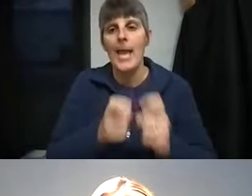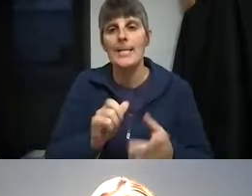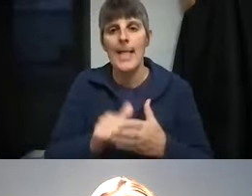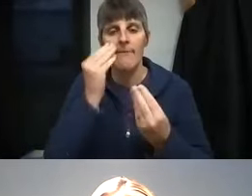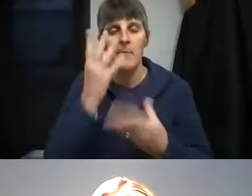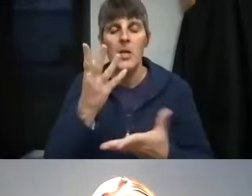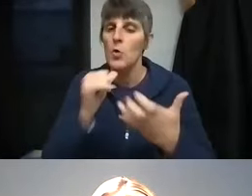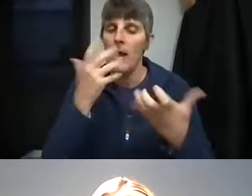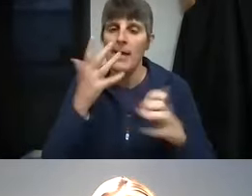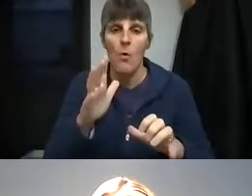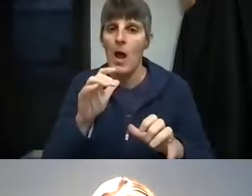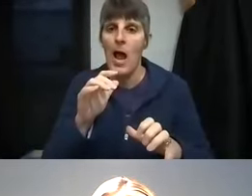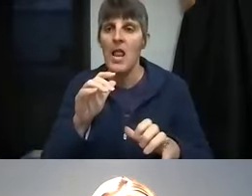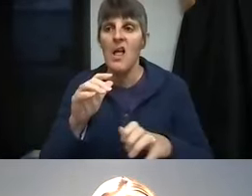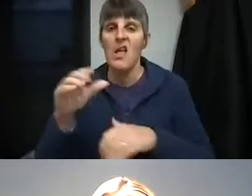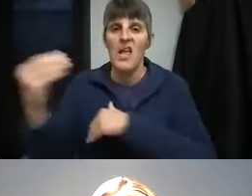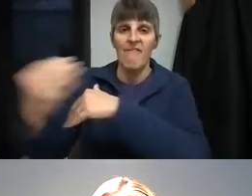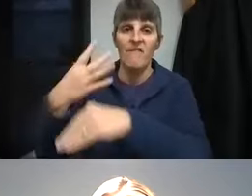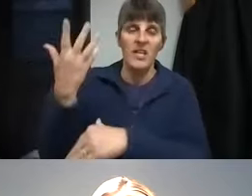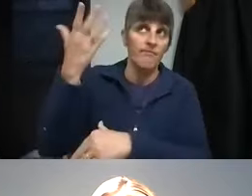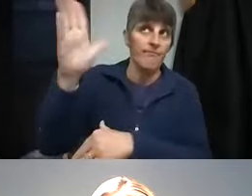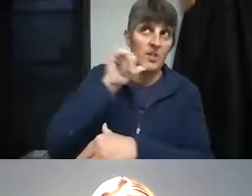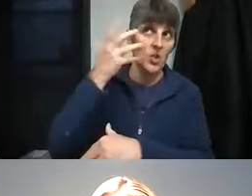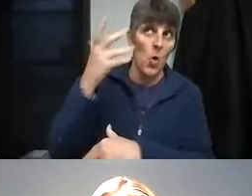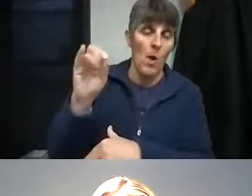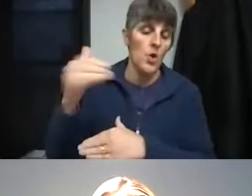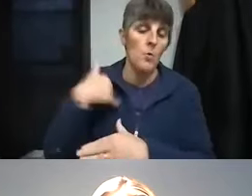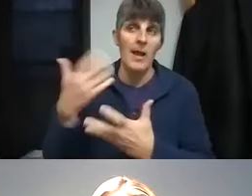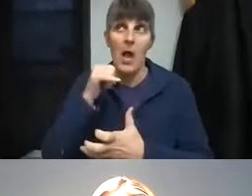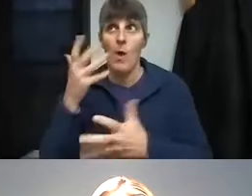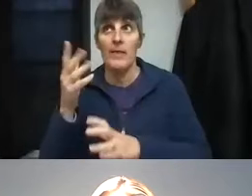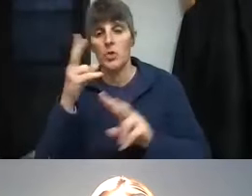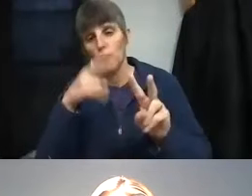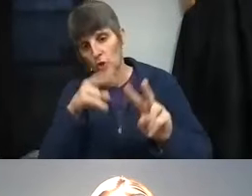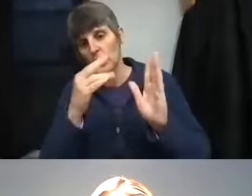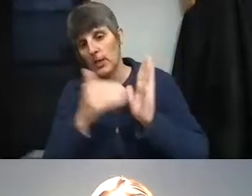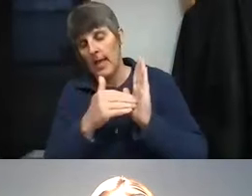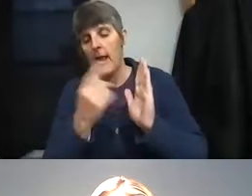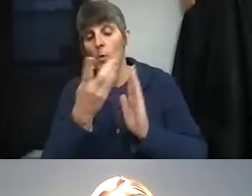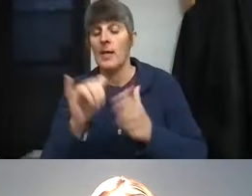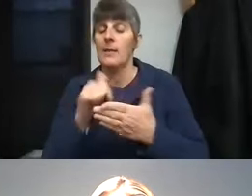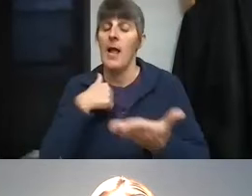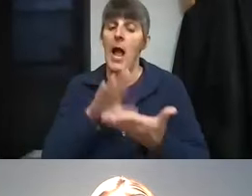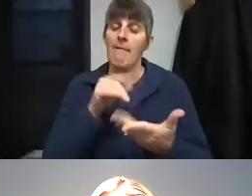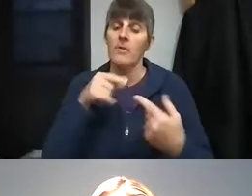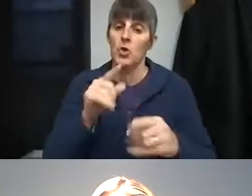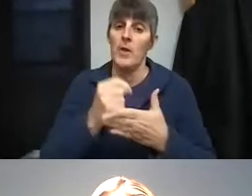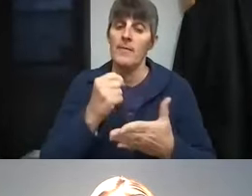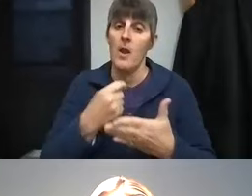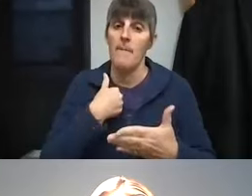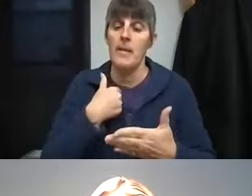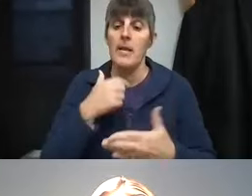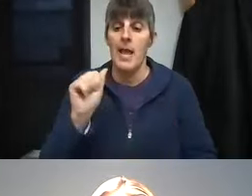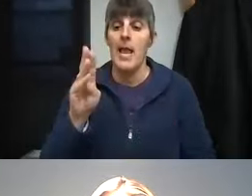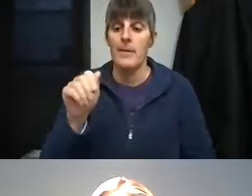you might not want unwanted advice, or you might not want them to prejudge your child. And one thing that I learned in therapy, in